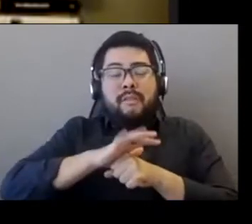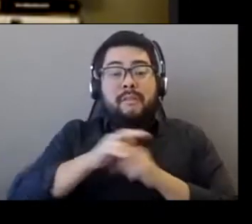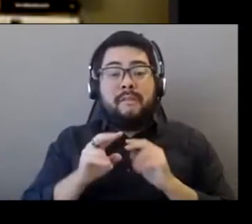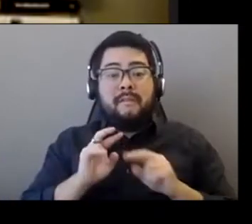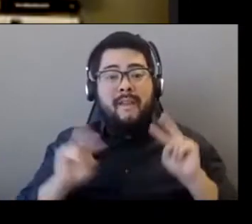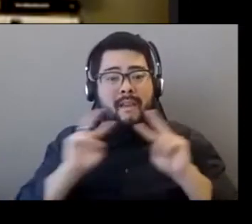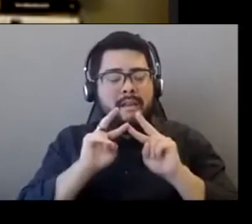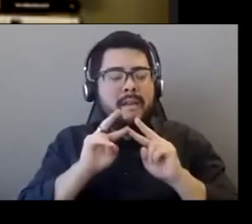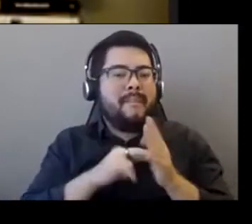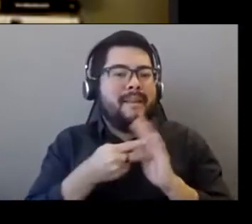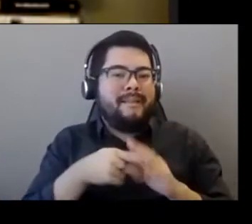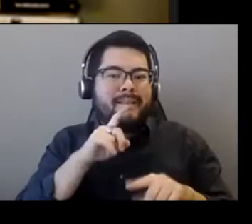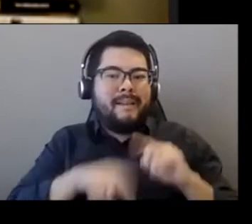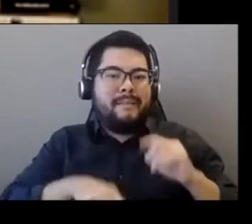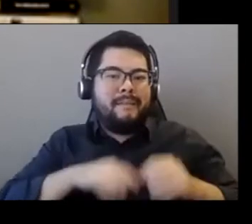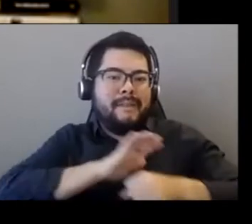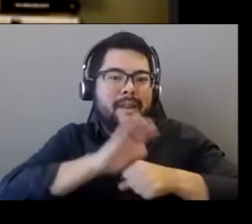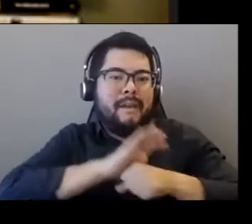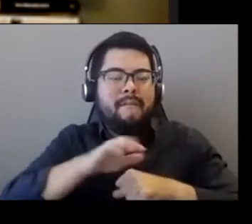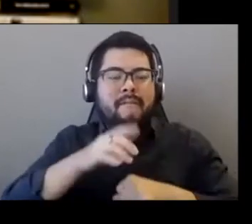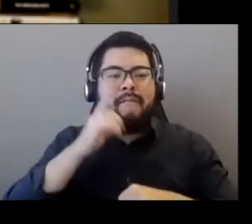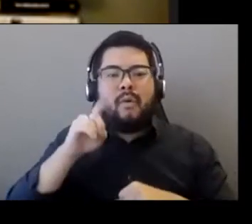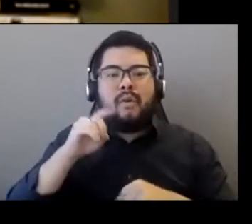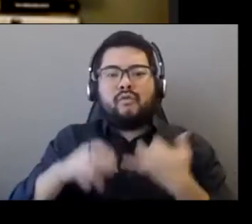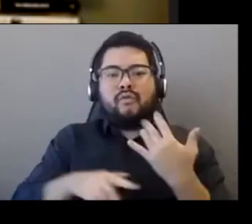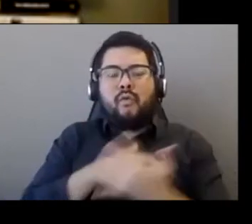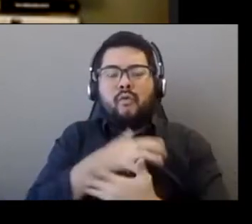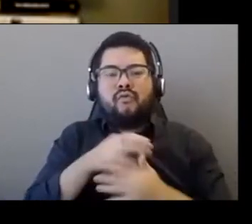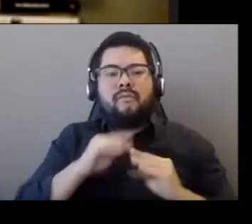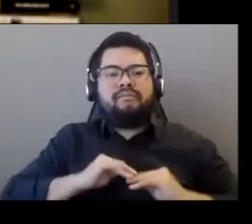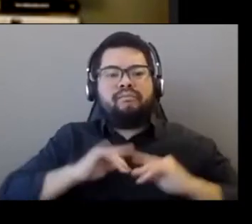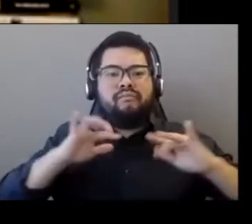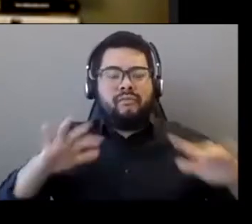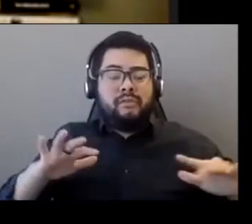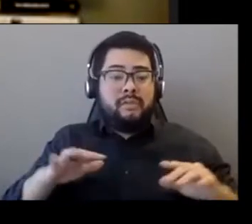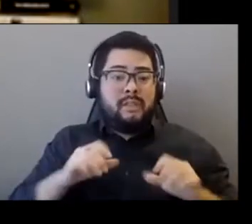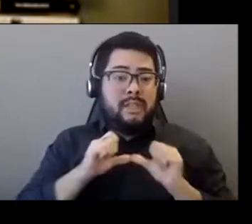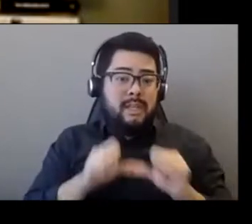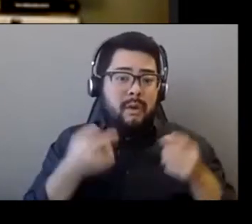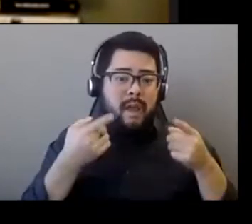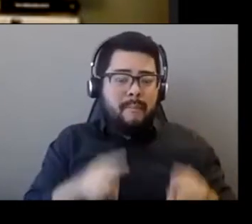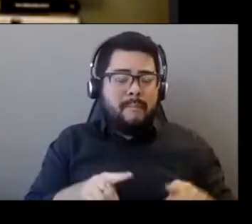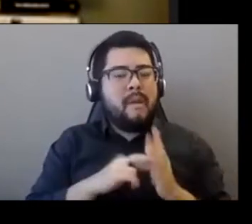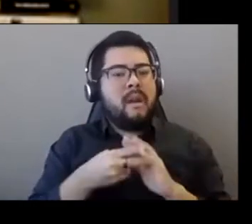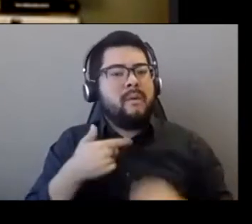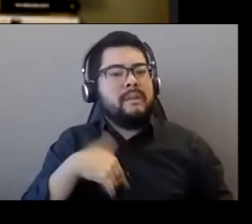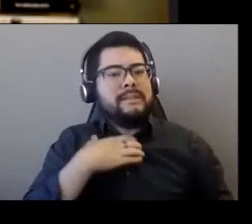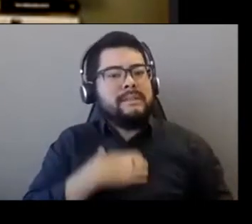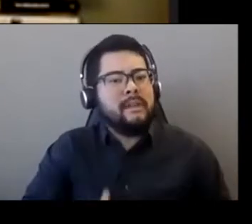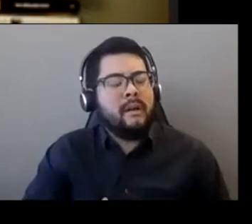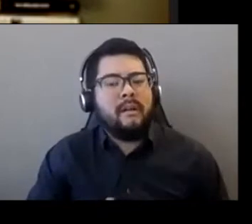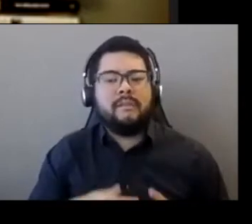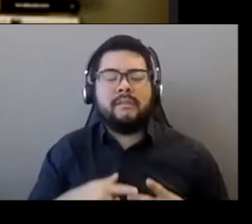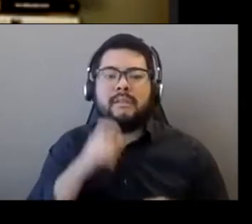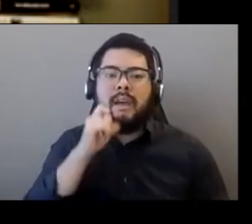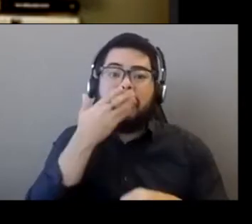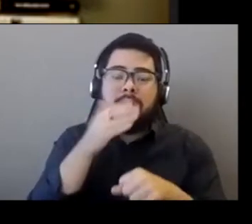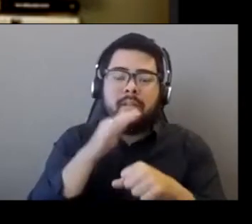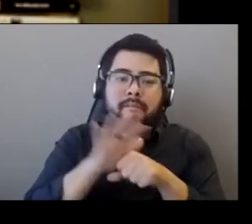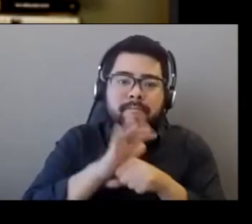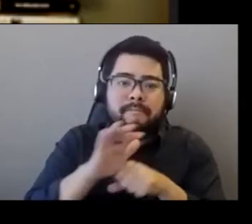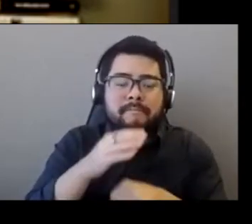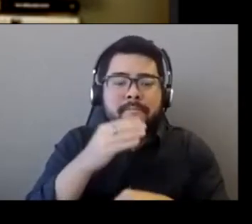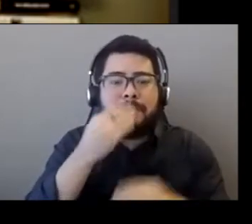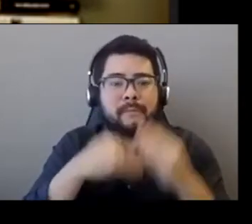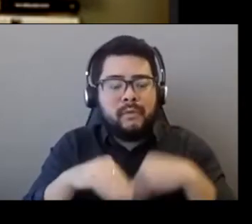enough for social reproduction to take place effectively. So we are starving. We are hungry people. My own experience is